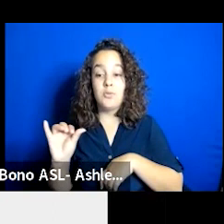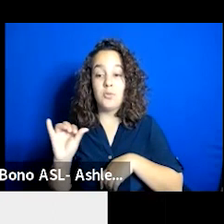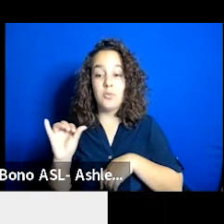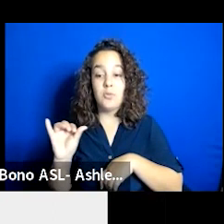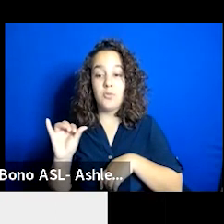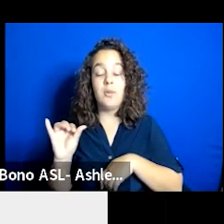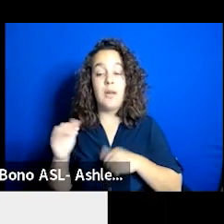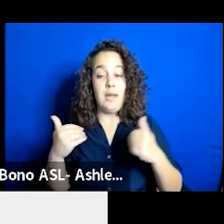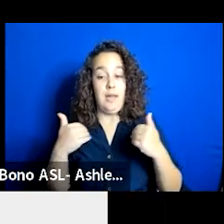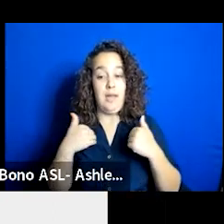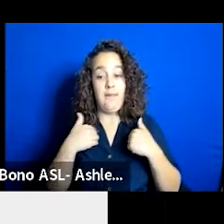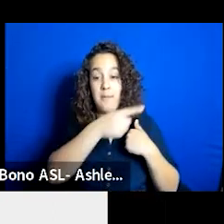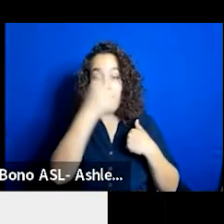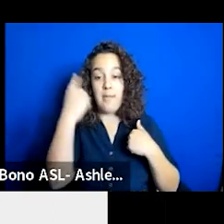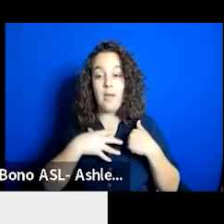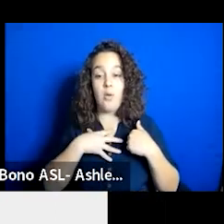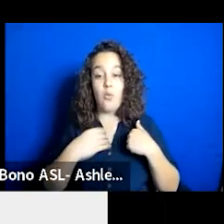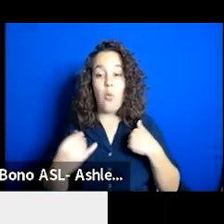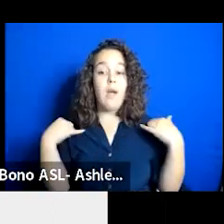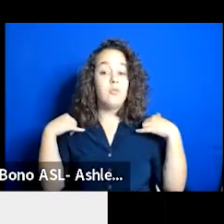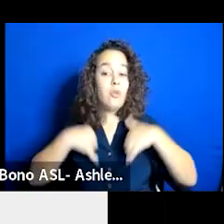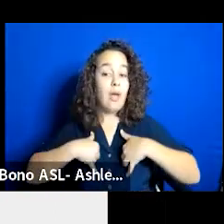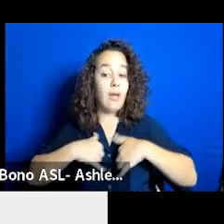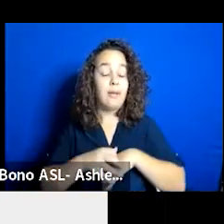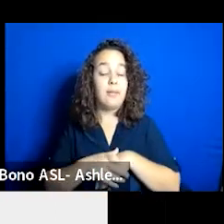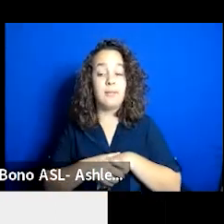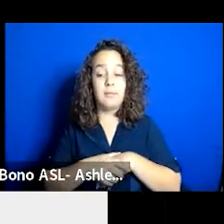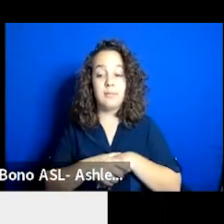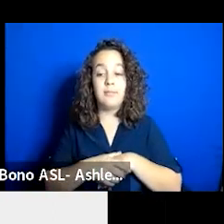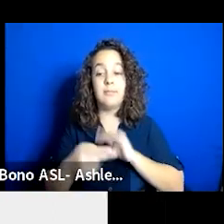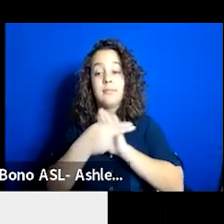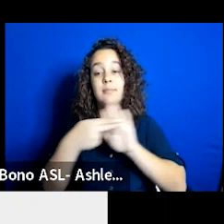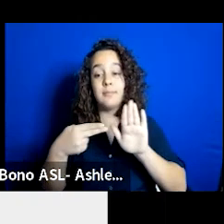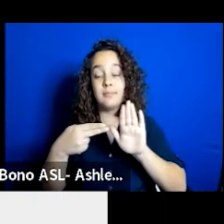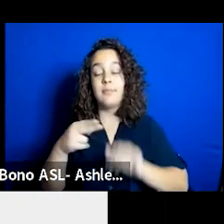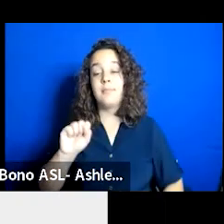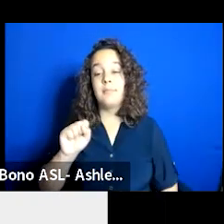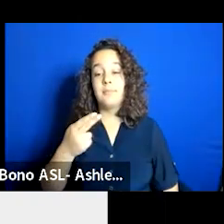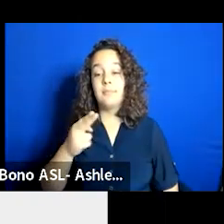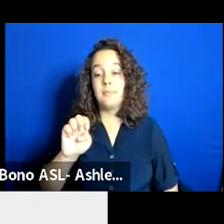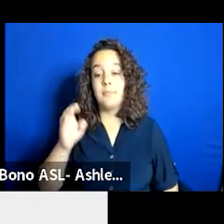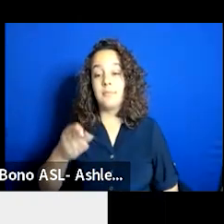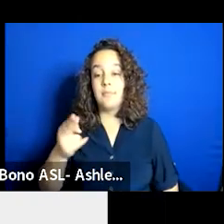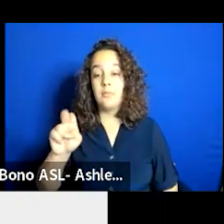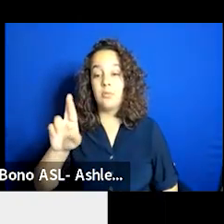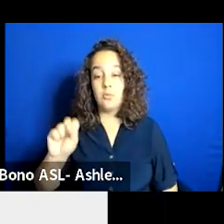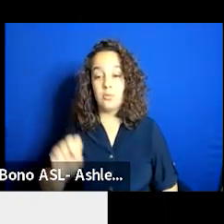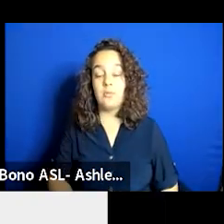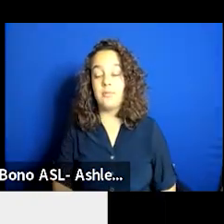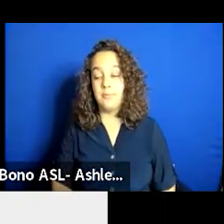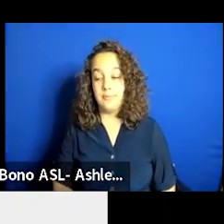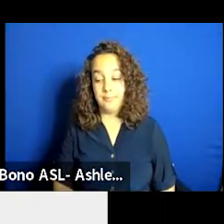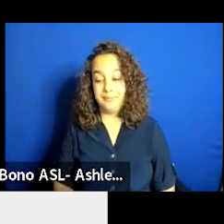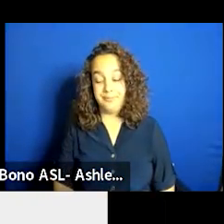black and white jacket. And my pronouns are she, hers.